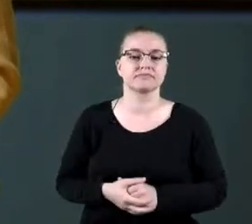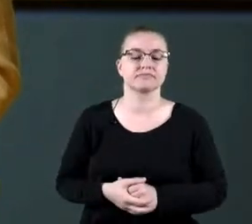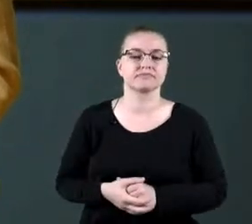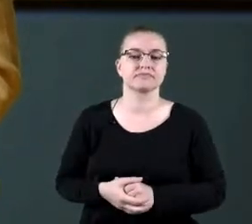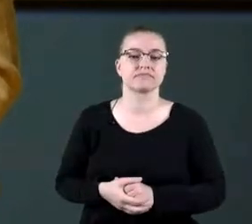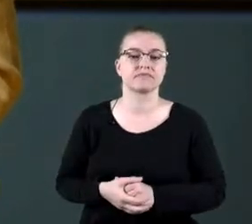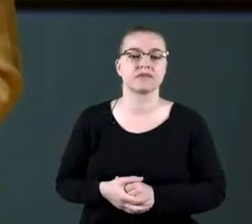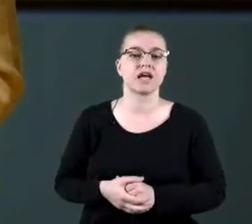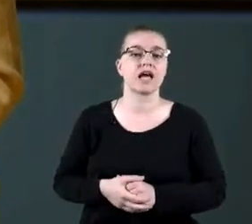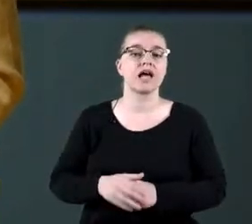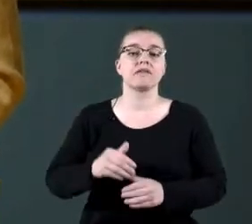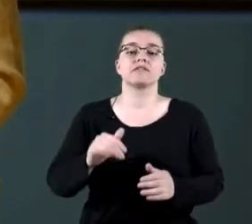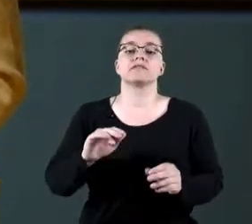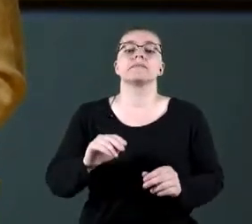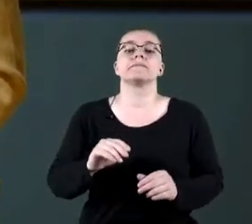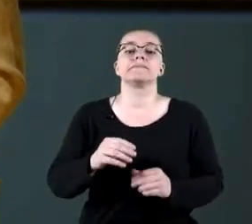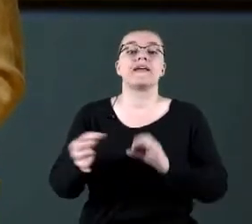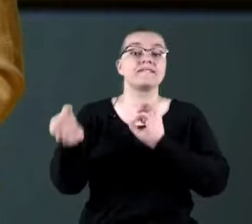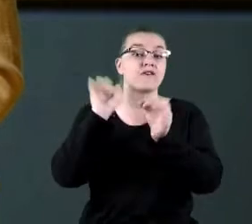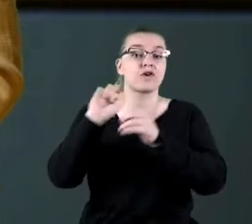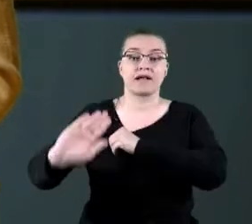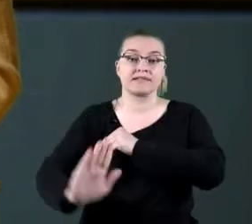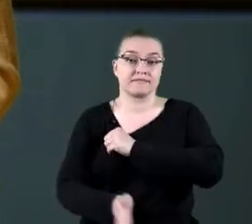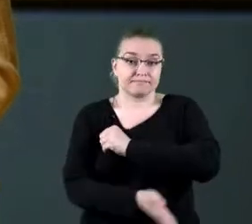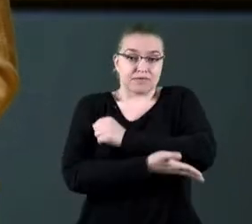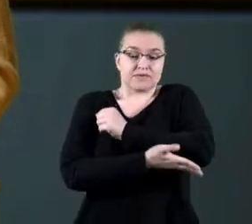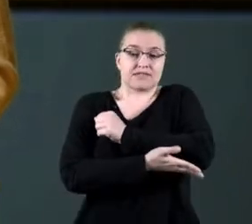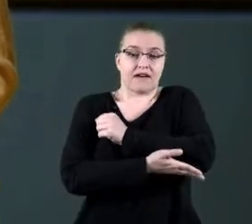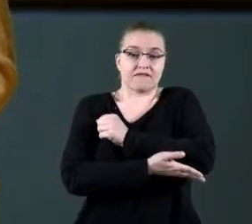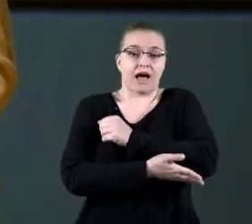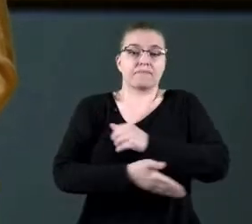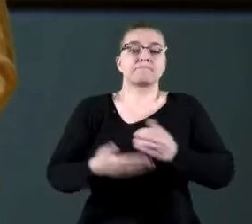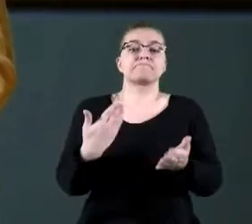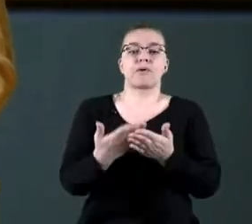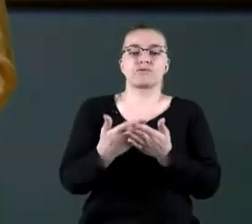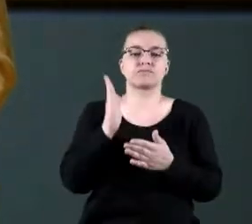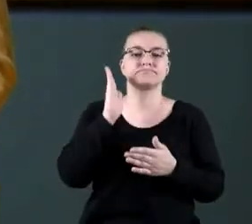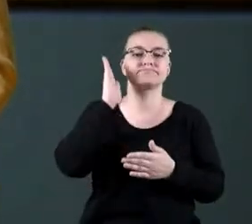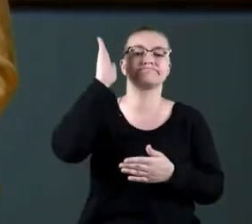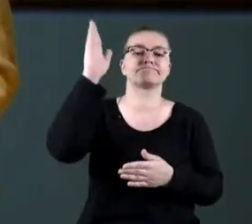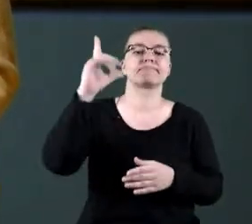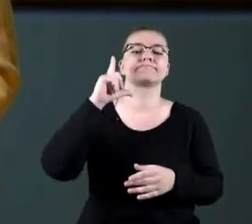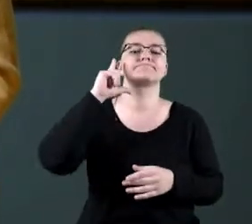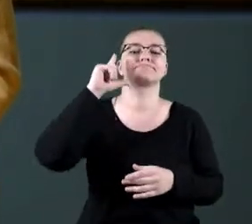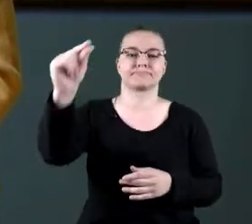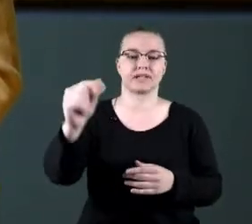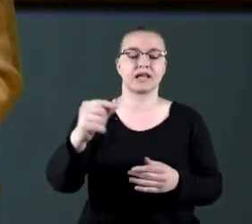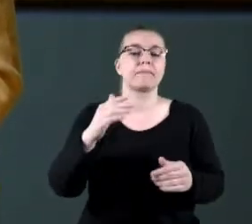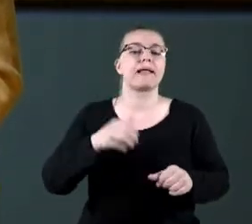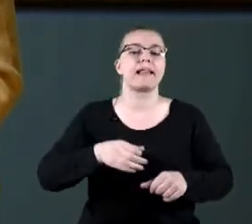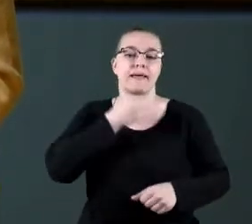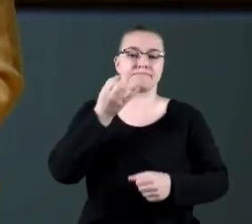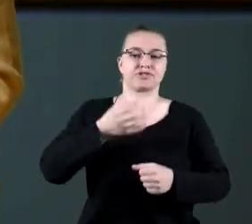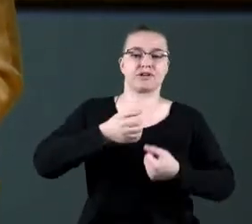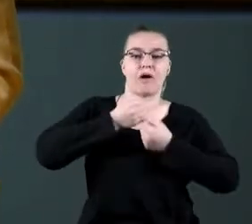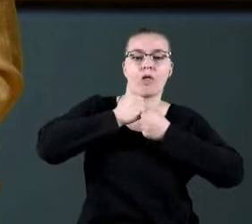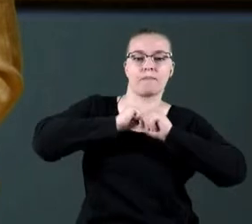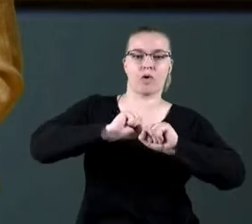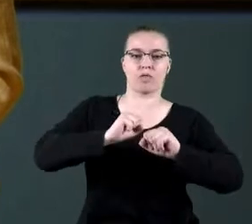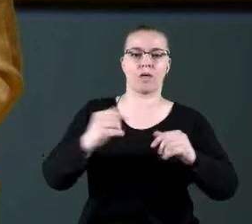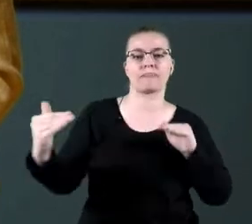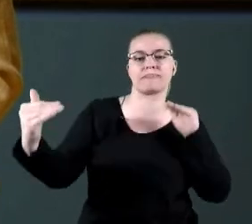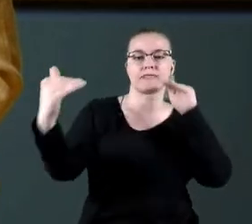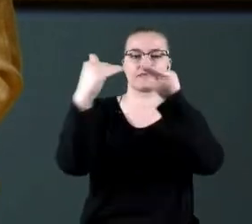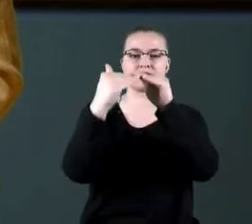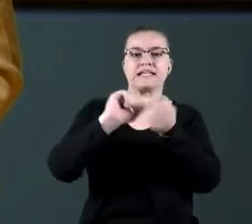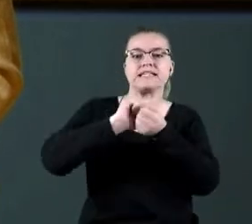cities navigating a multitude of challenges, including to enhance resilience and adapt to the effects of climate change